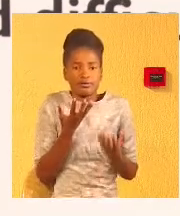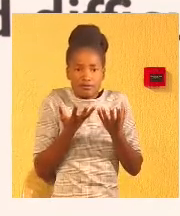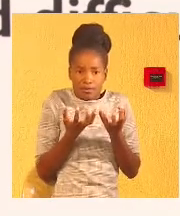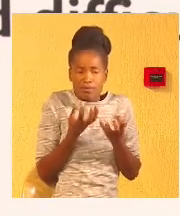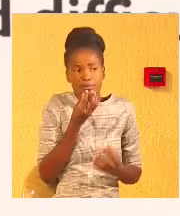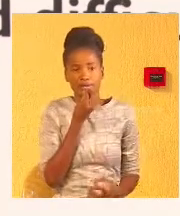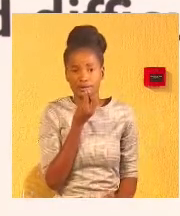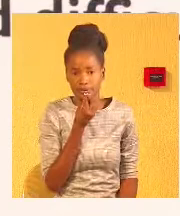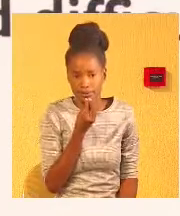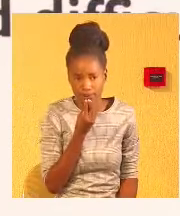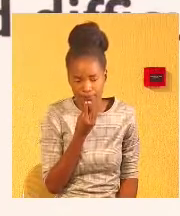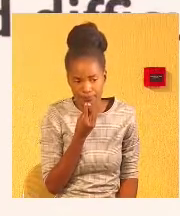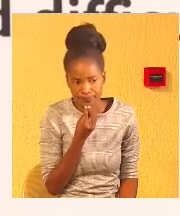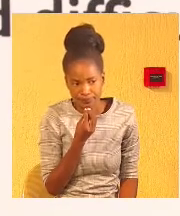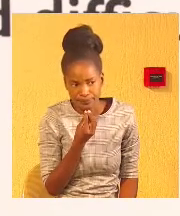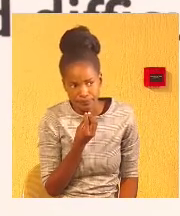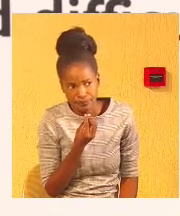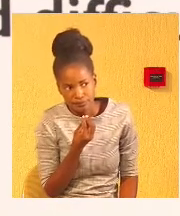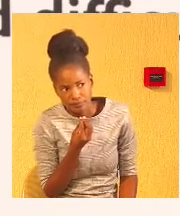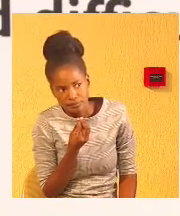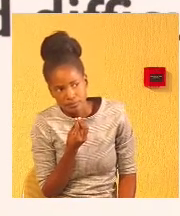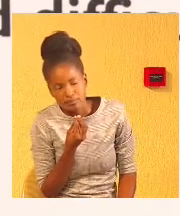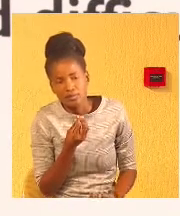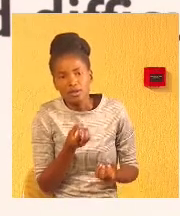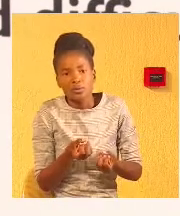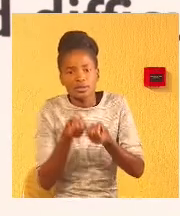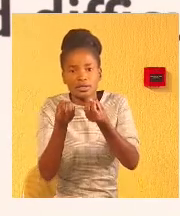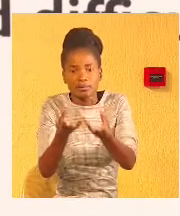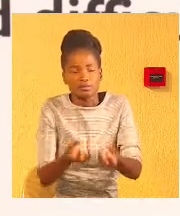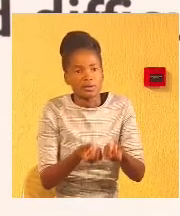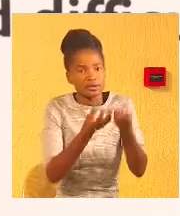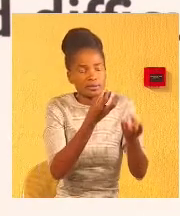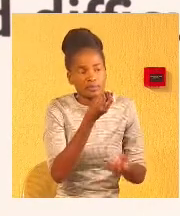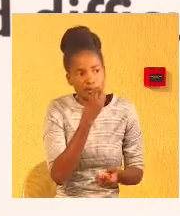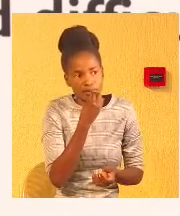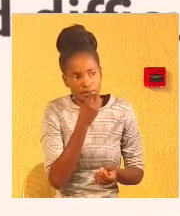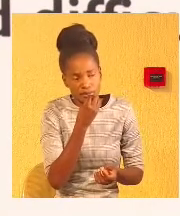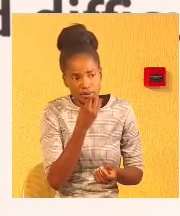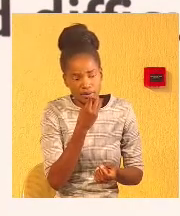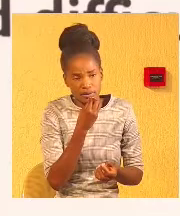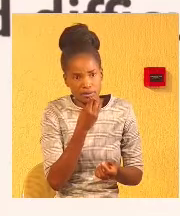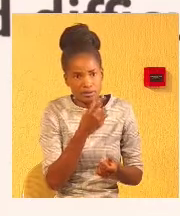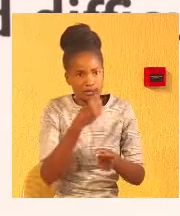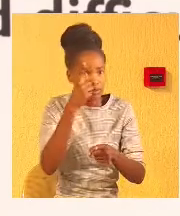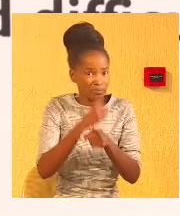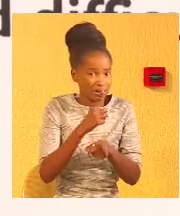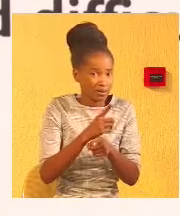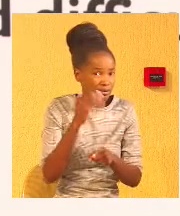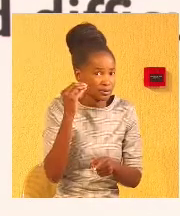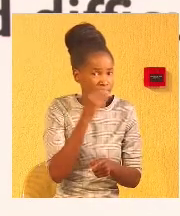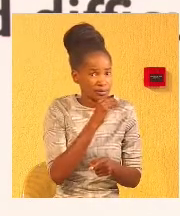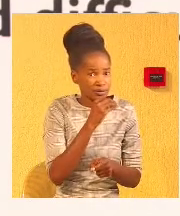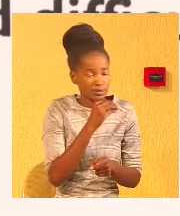And they were receiving food aid or drought relief through food aid,